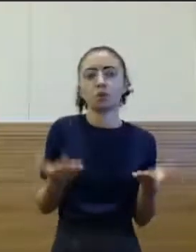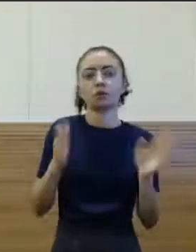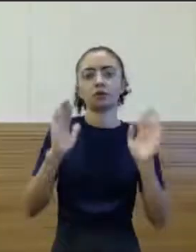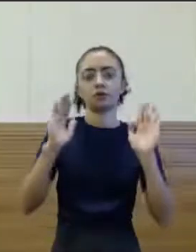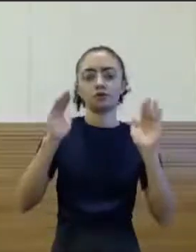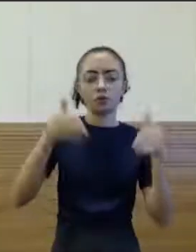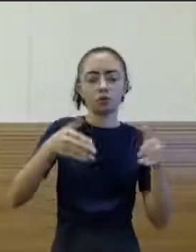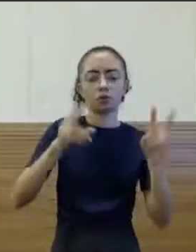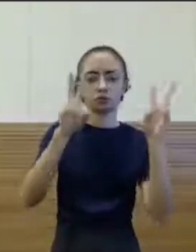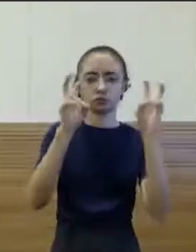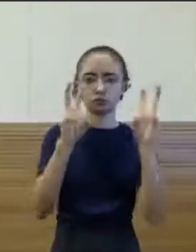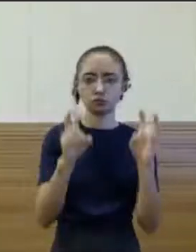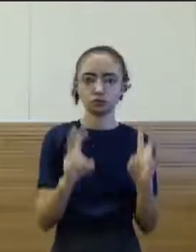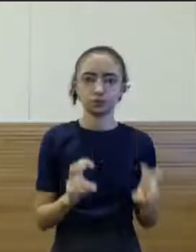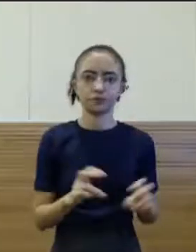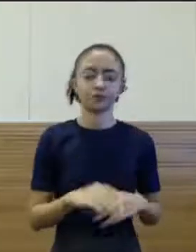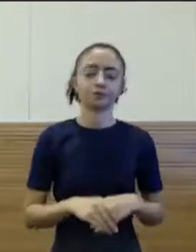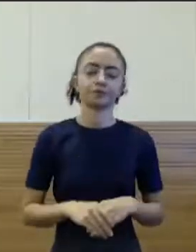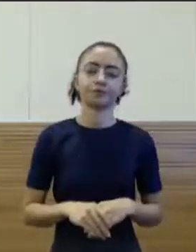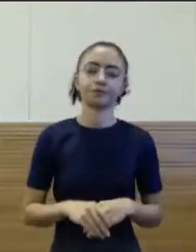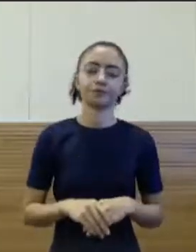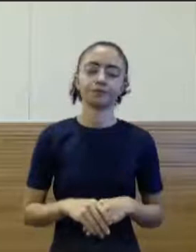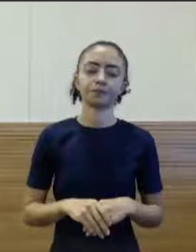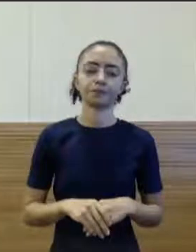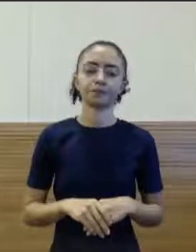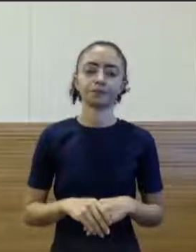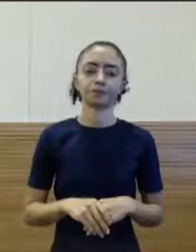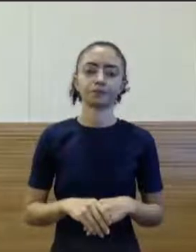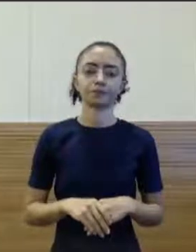situation with regards to those topics.